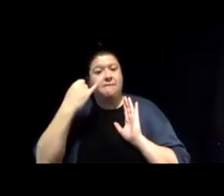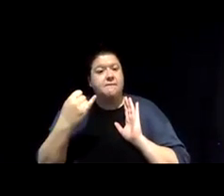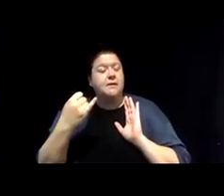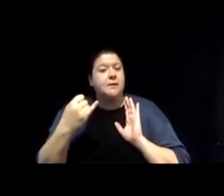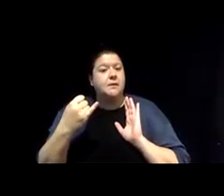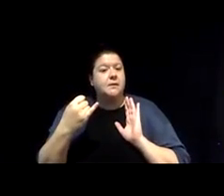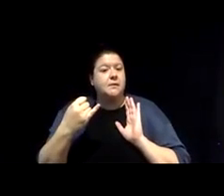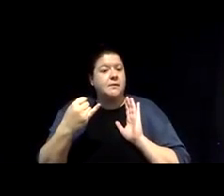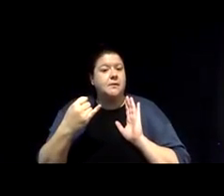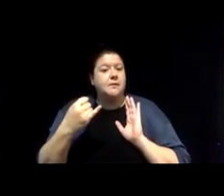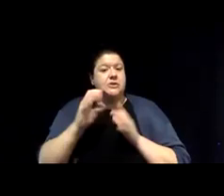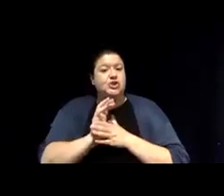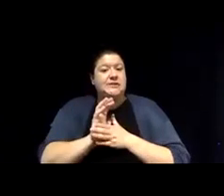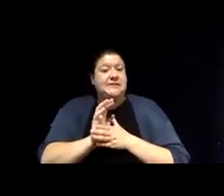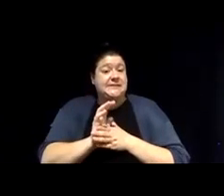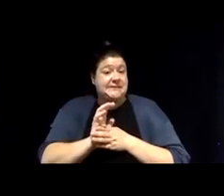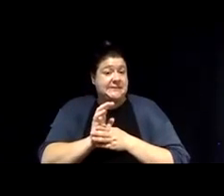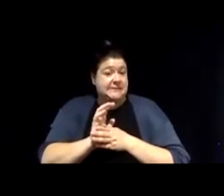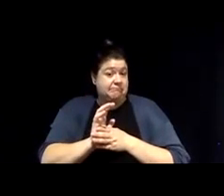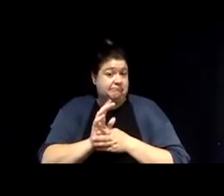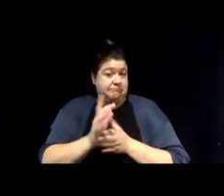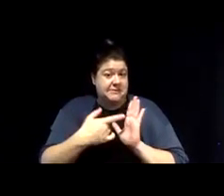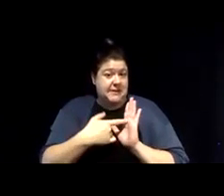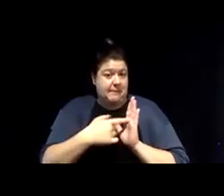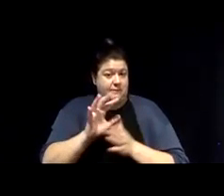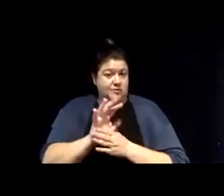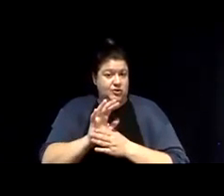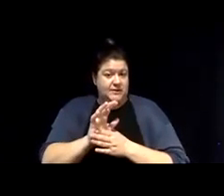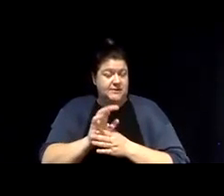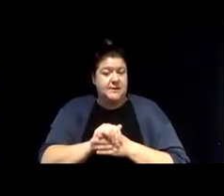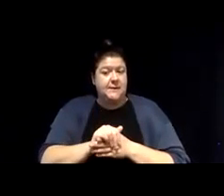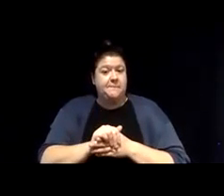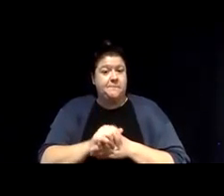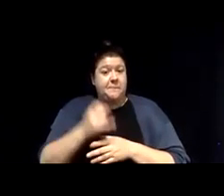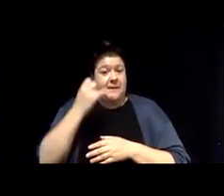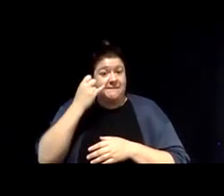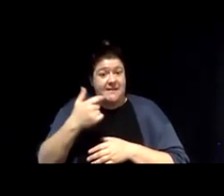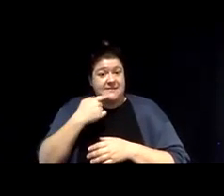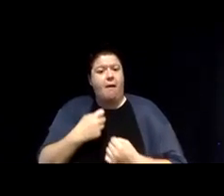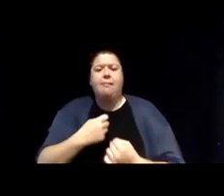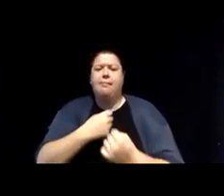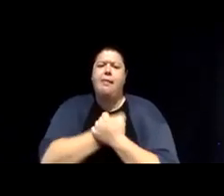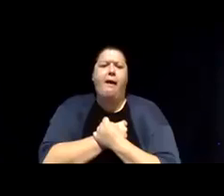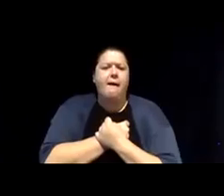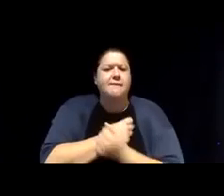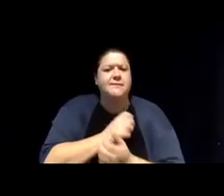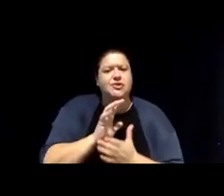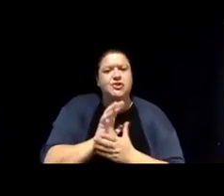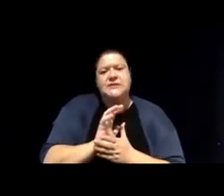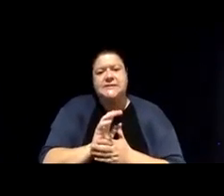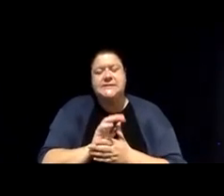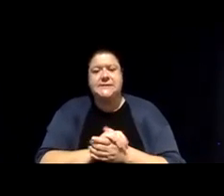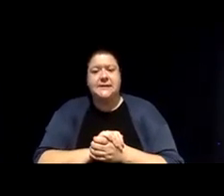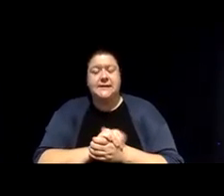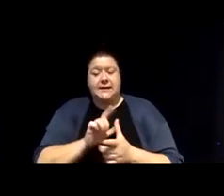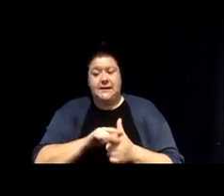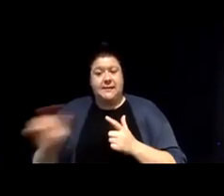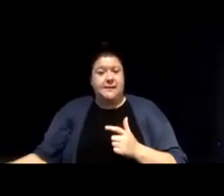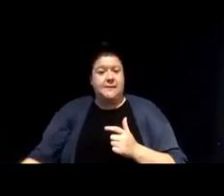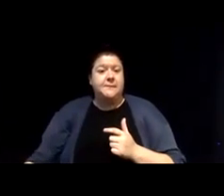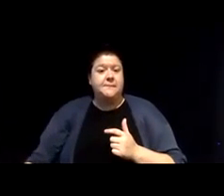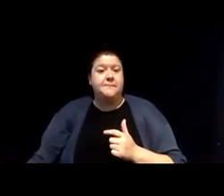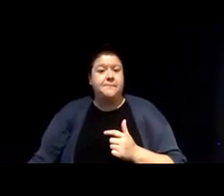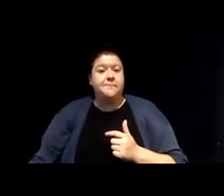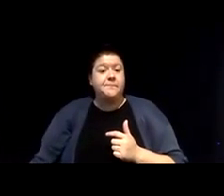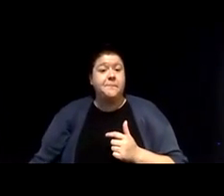example of cheese. If I say I love cheese, and I'm thinking as